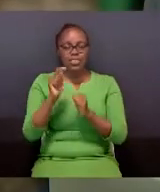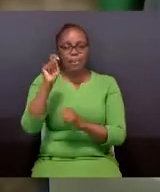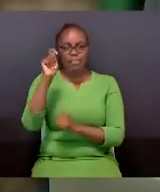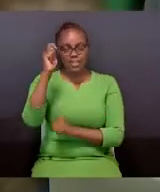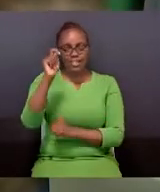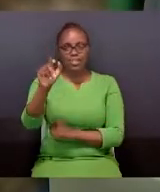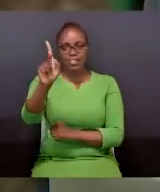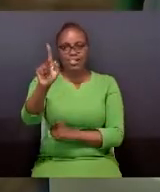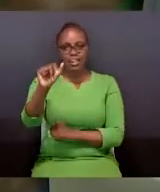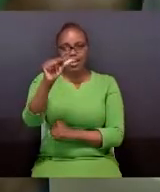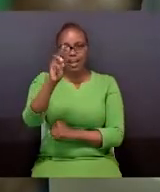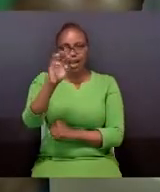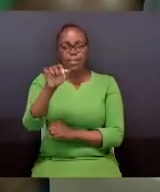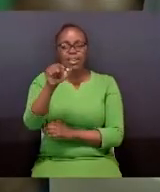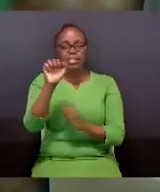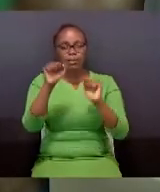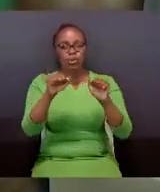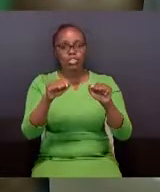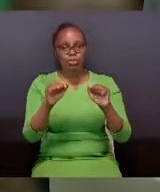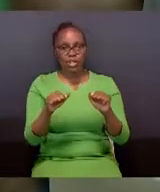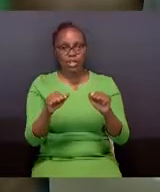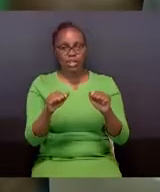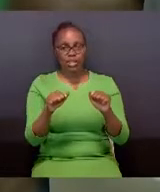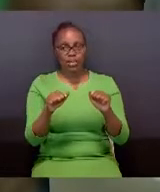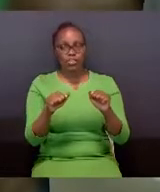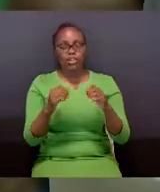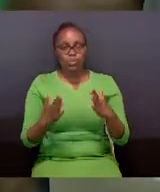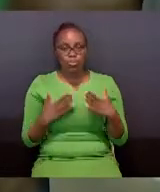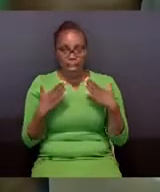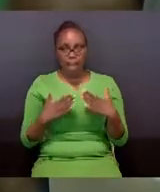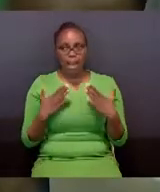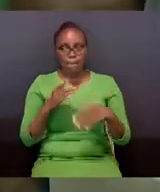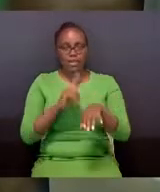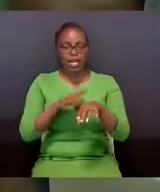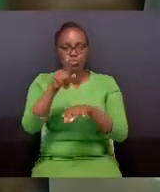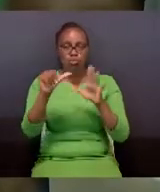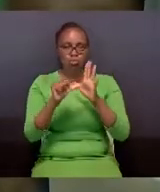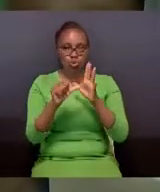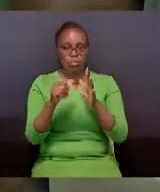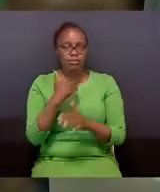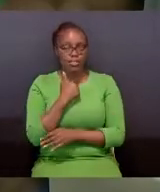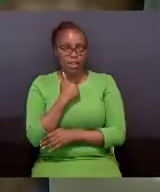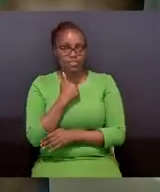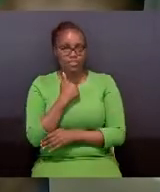Kagame that it's possible to be happy when you have problems.